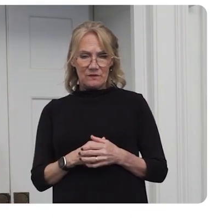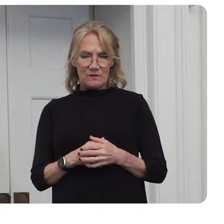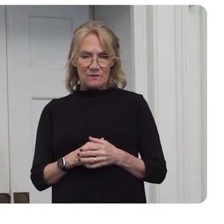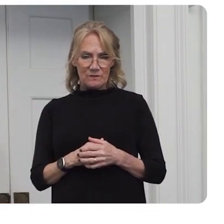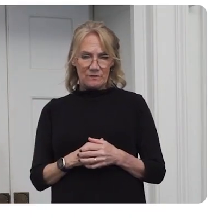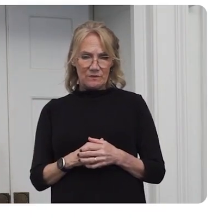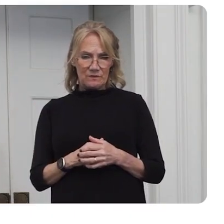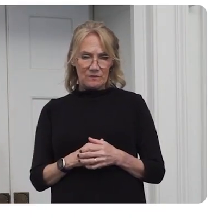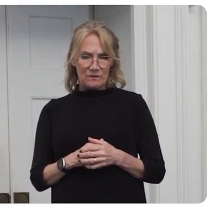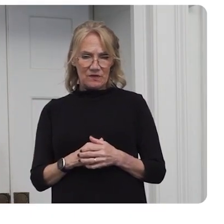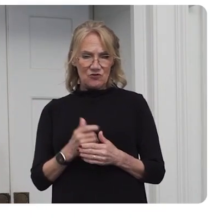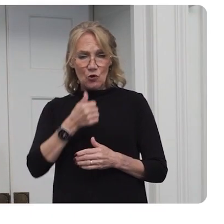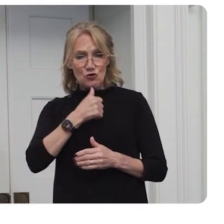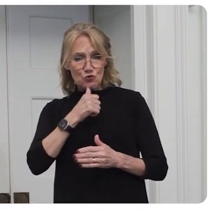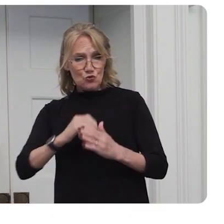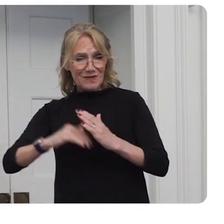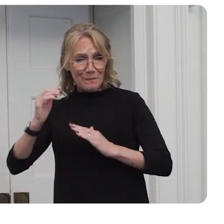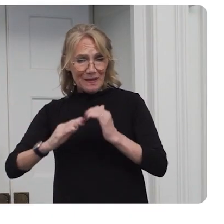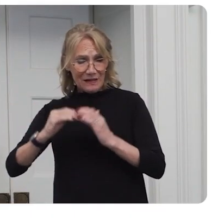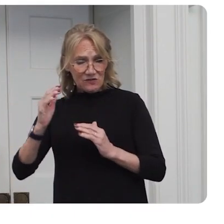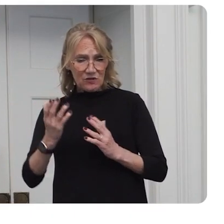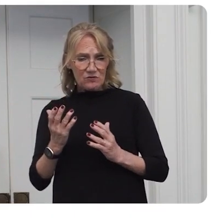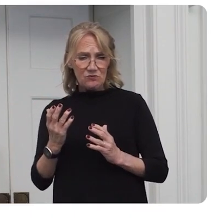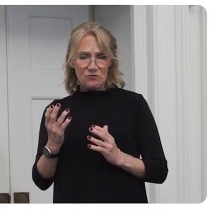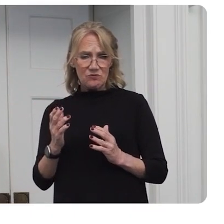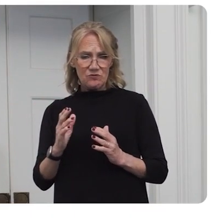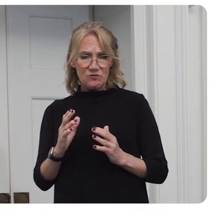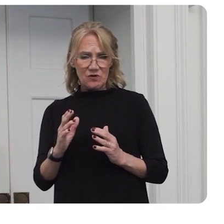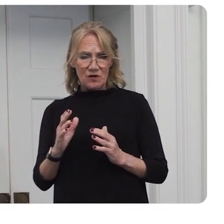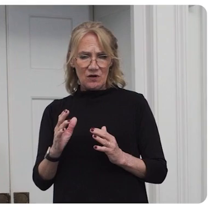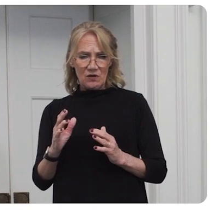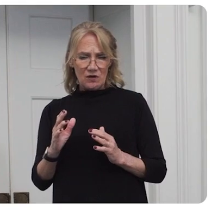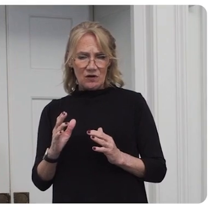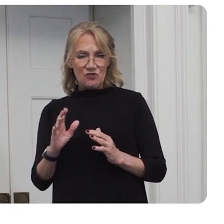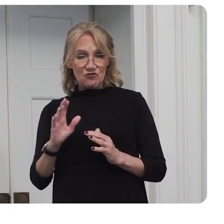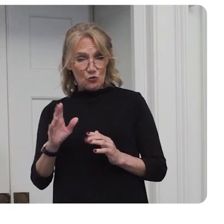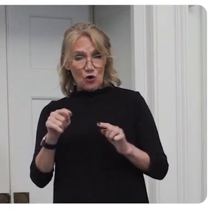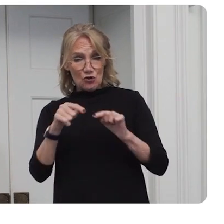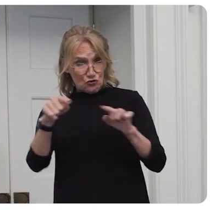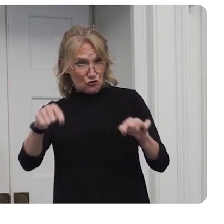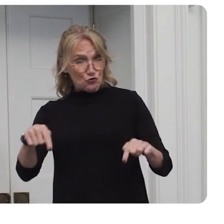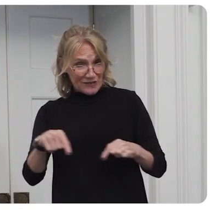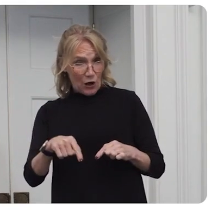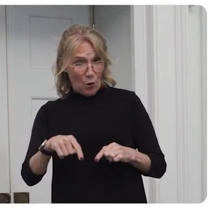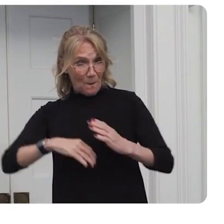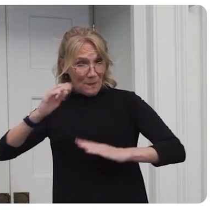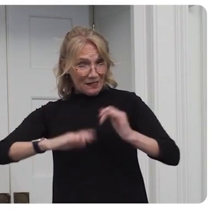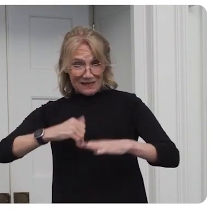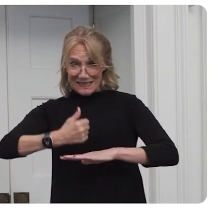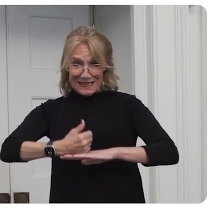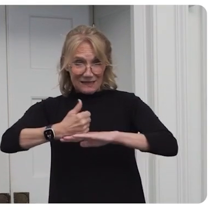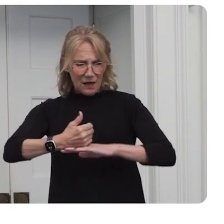didn't. With the builders. No, we didn't. With. So you got a studio put in, didn't you? I did,